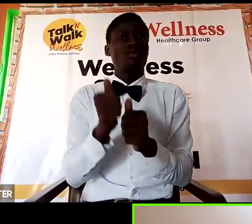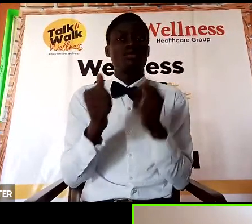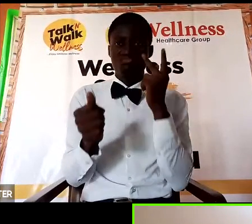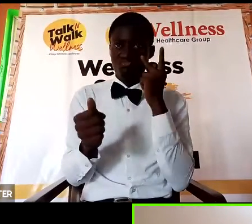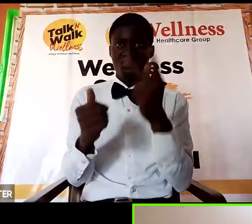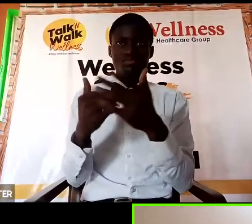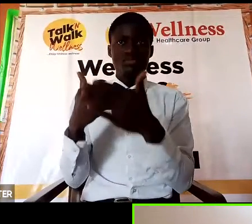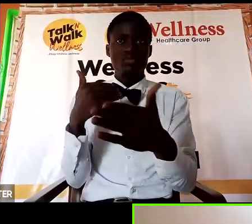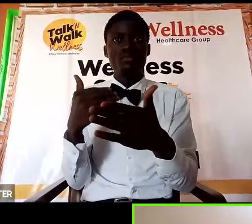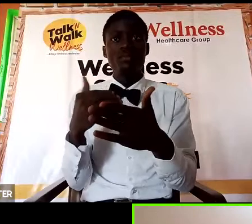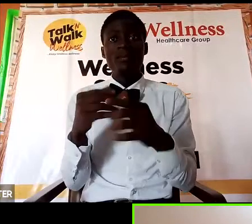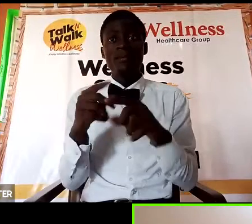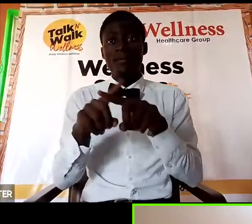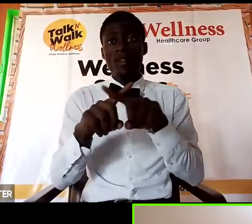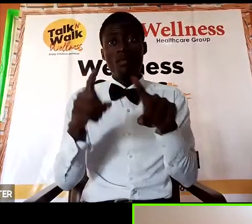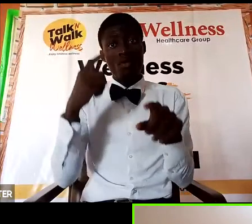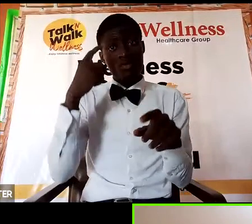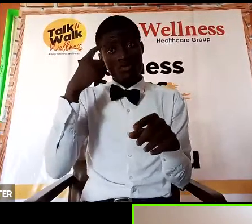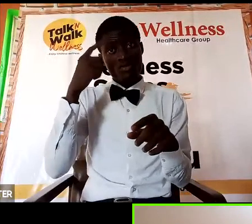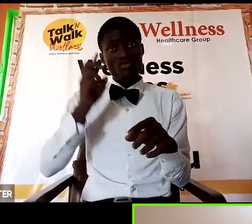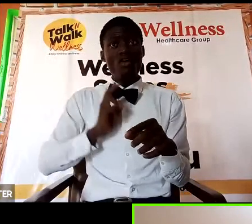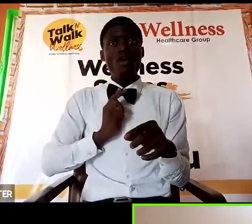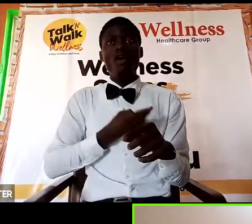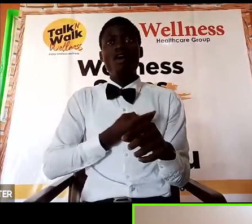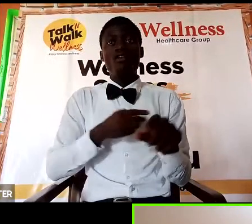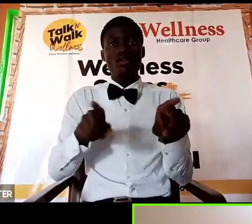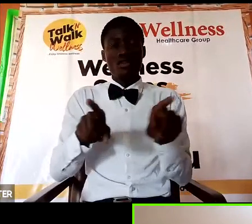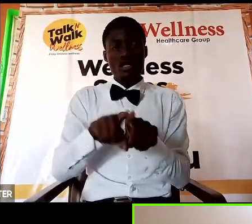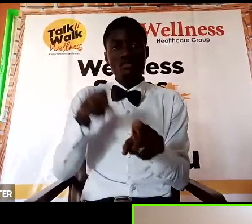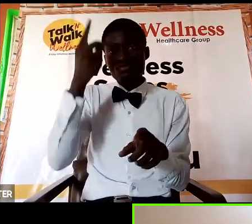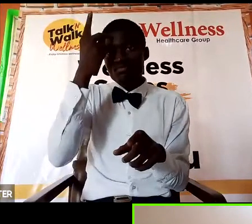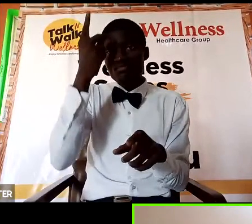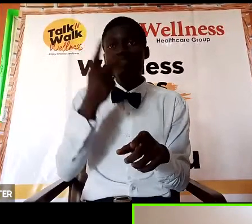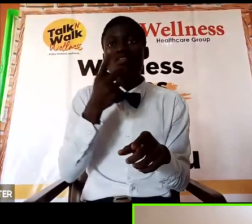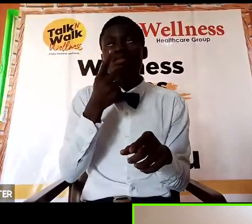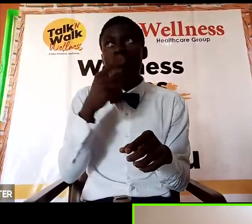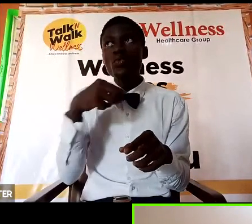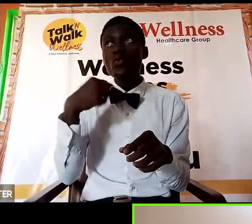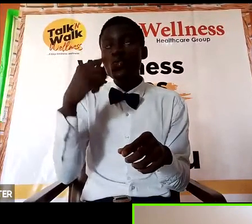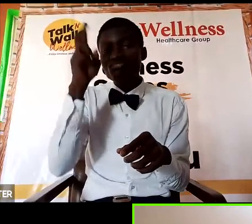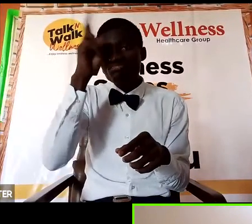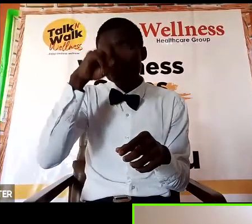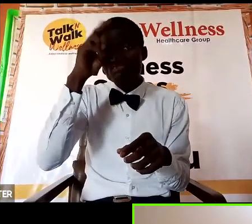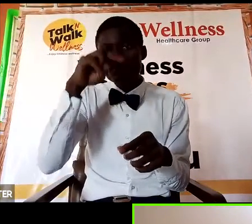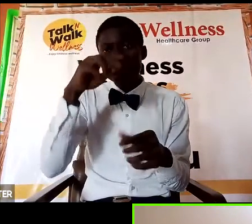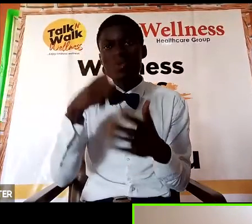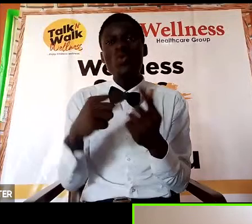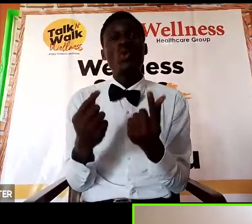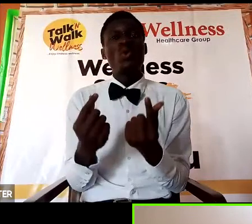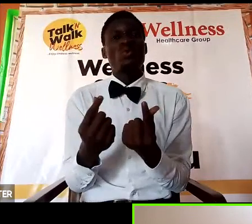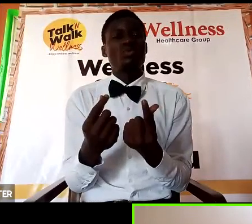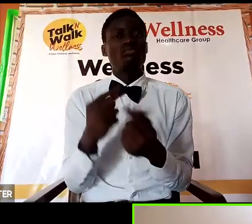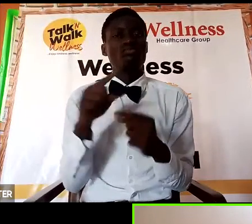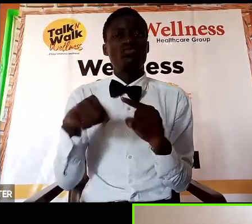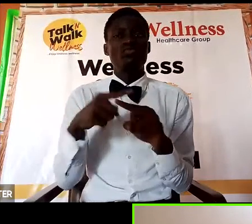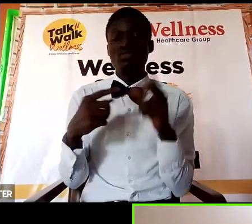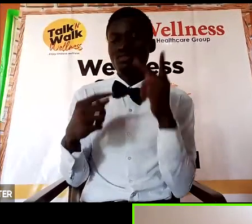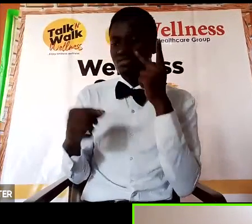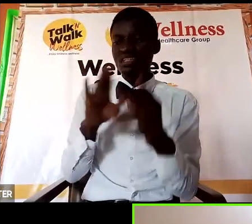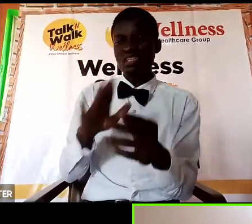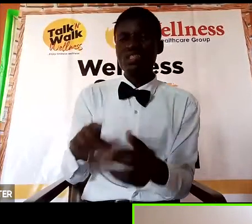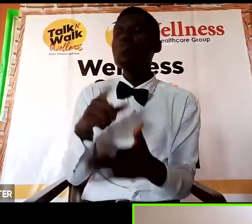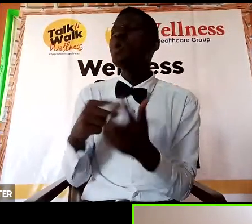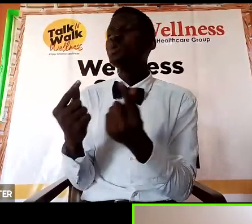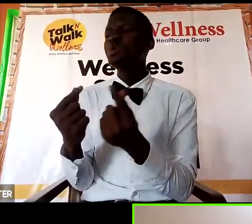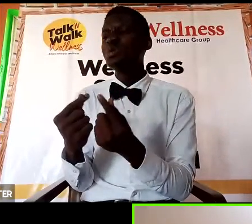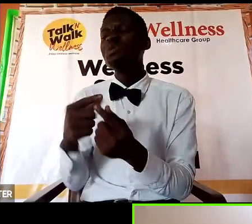us as maybe African parents or parents that are ignorant, in most cases, what we do is just slap the child. I say, what are you doing, bad boy? The child does not